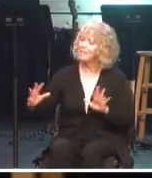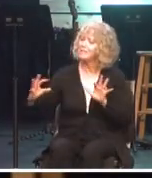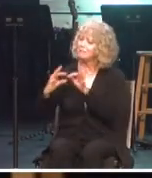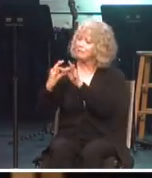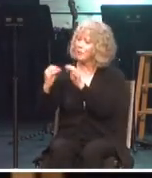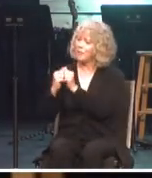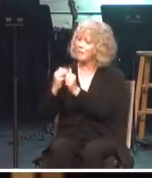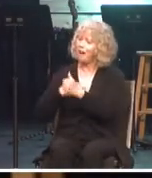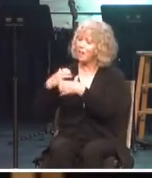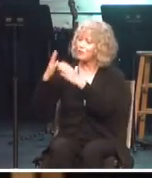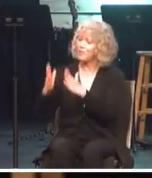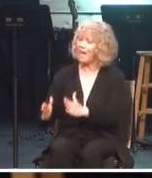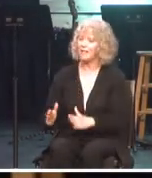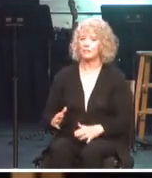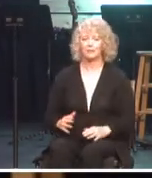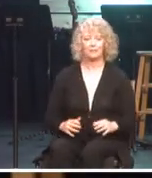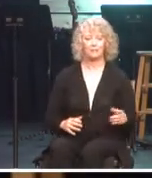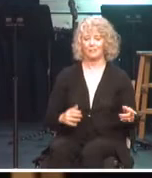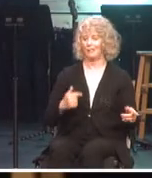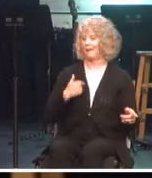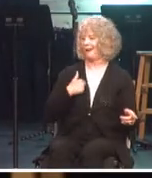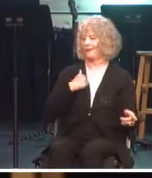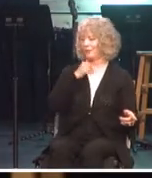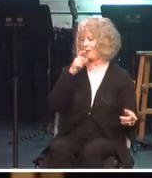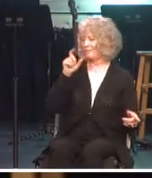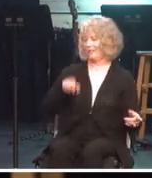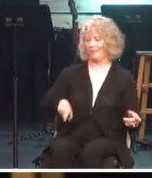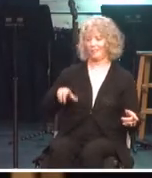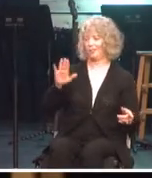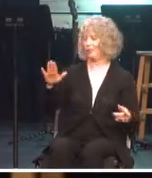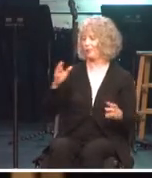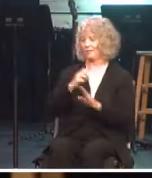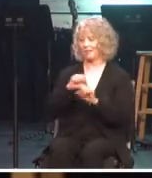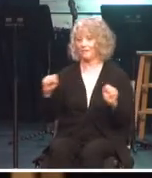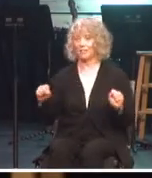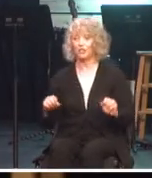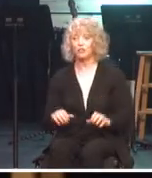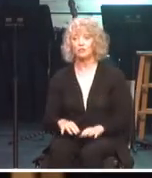In fact, they see themselves as not even needing Jesus' salvation.